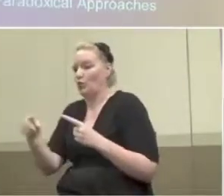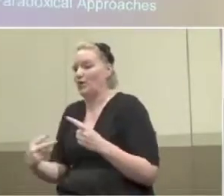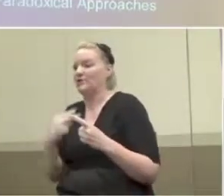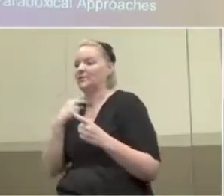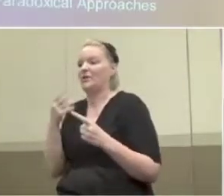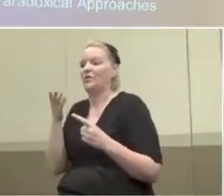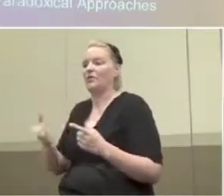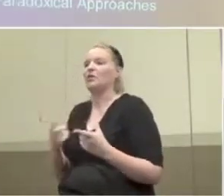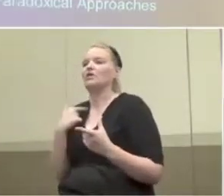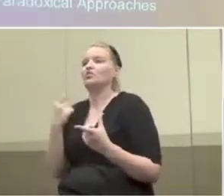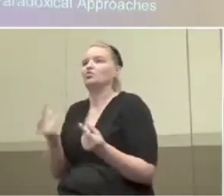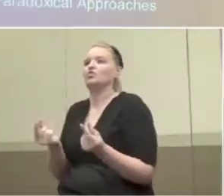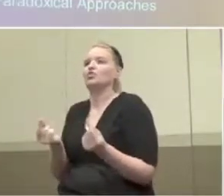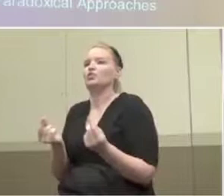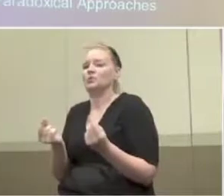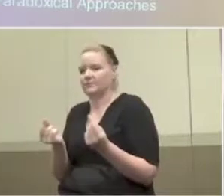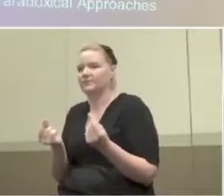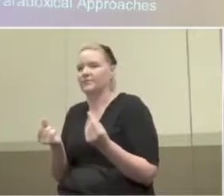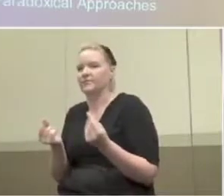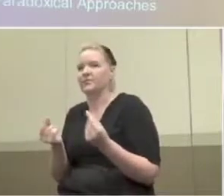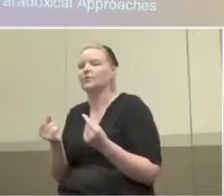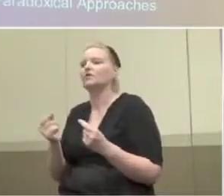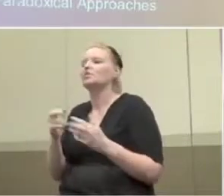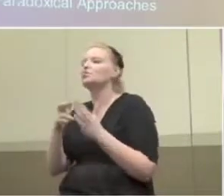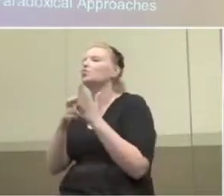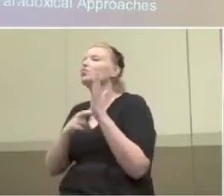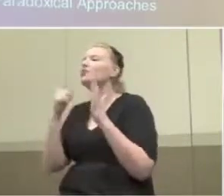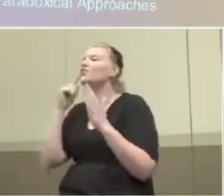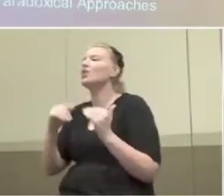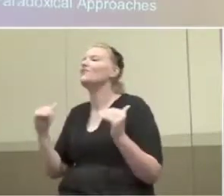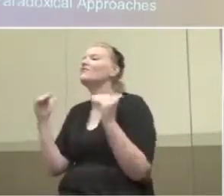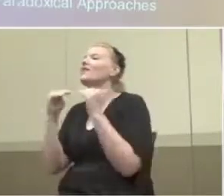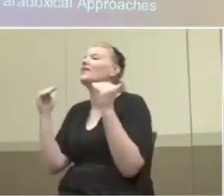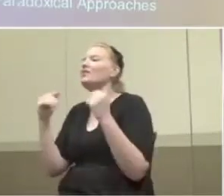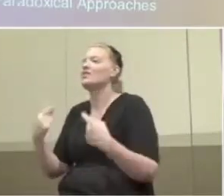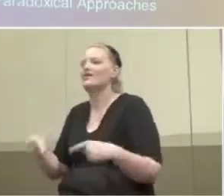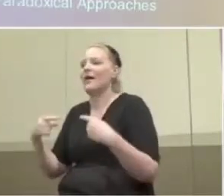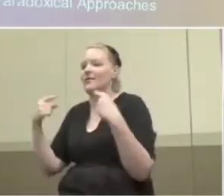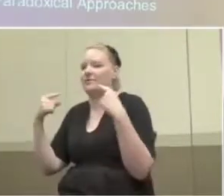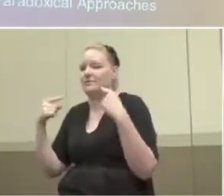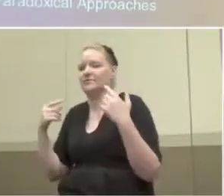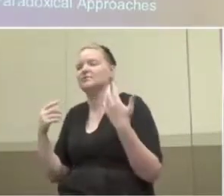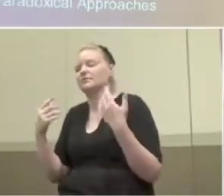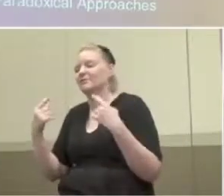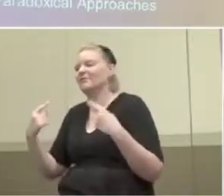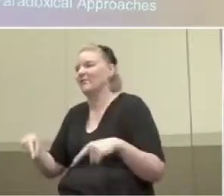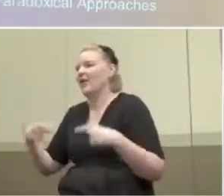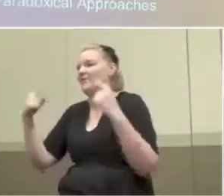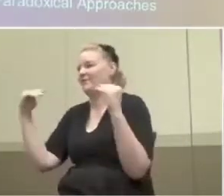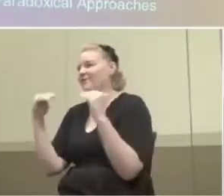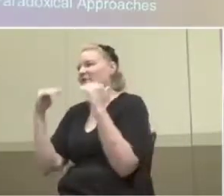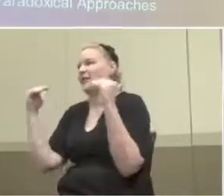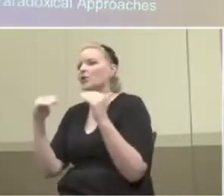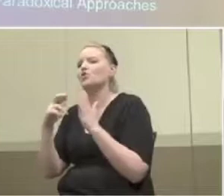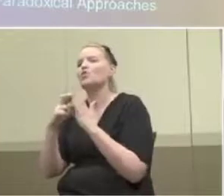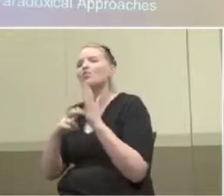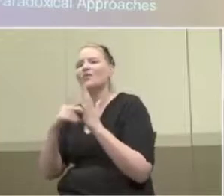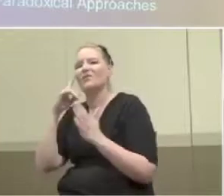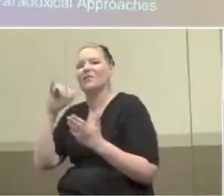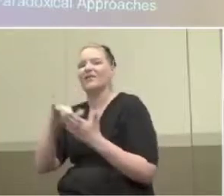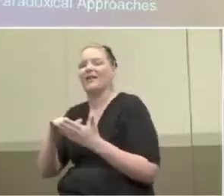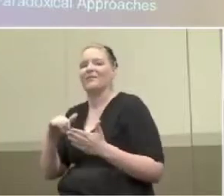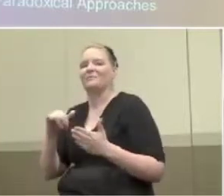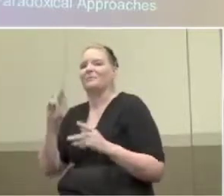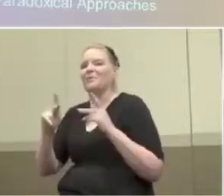one. Rules of fair fighting, or fighting fairly, I think I put it there. I think when I said rules of fair fighting, I thought people